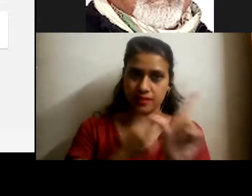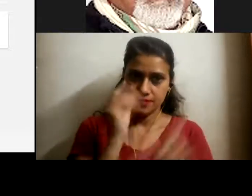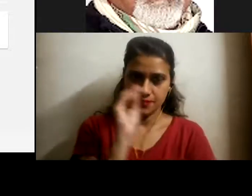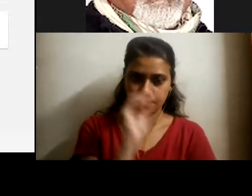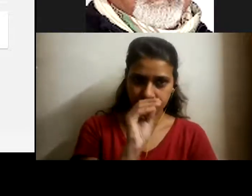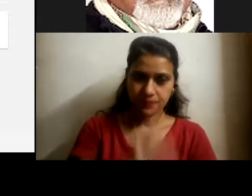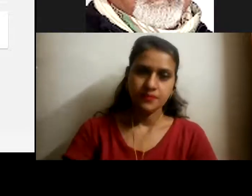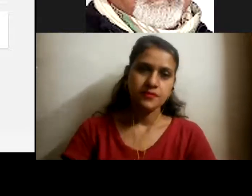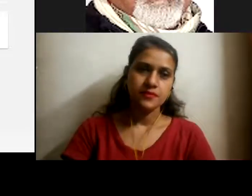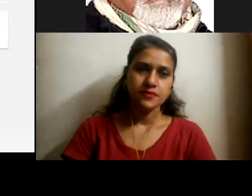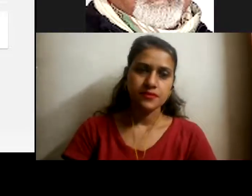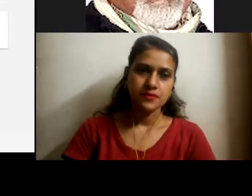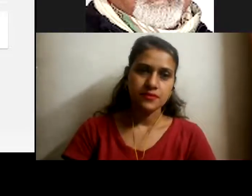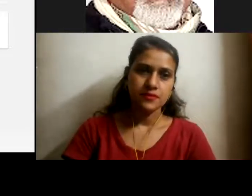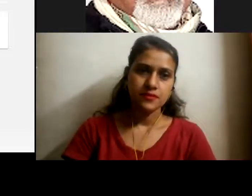So